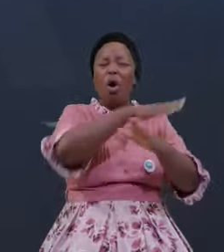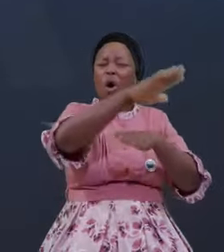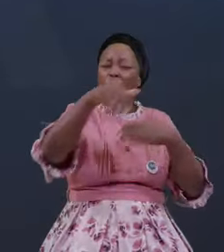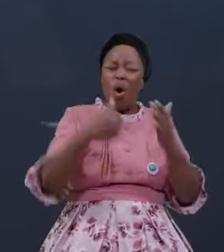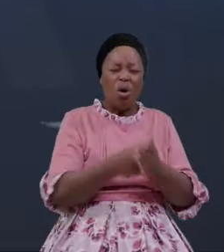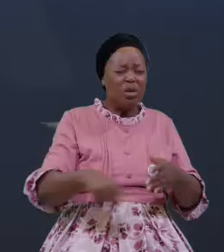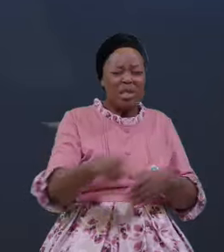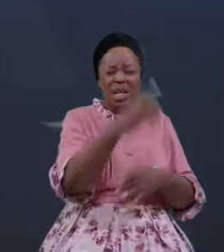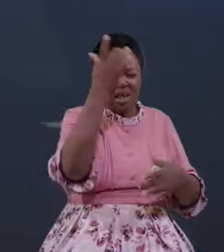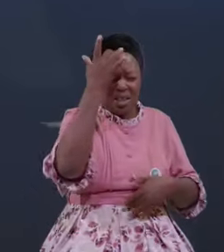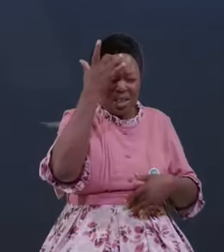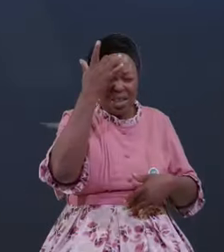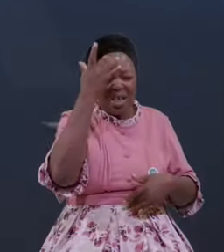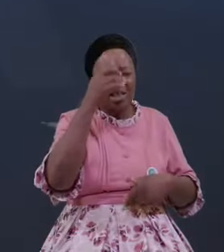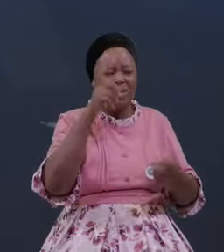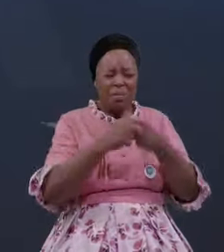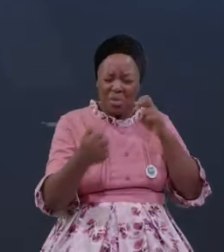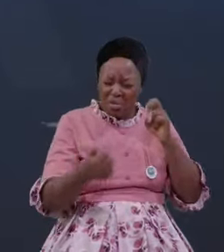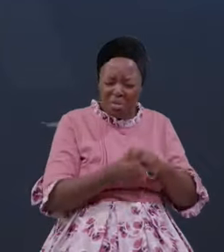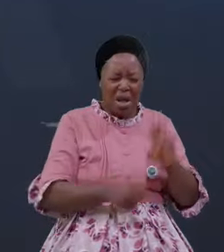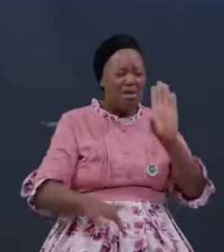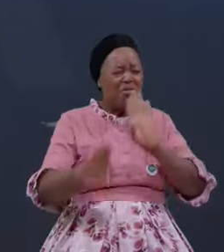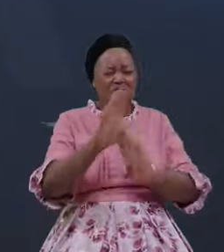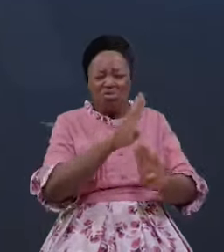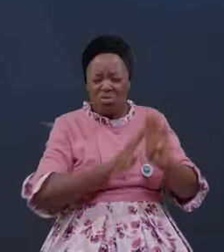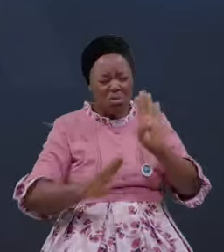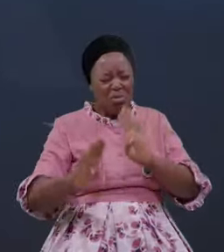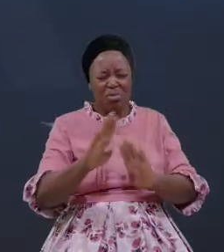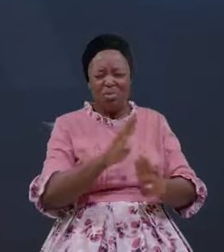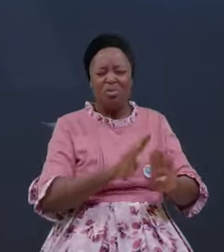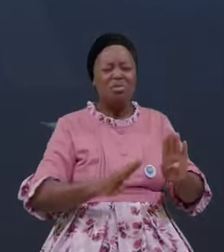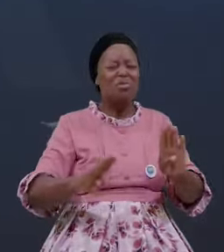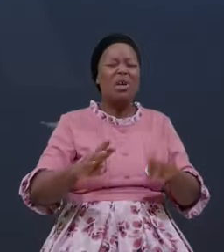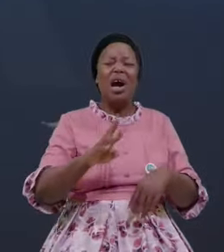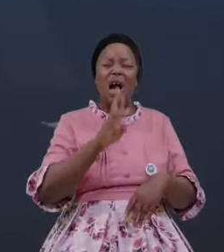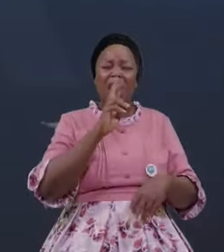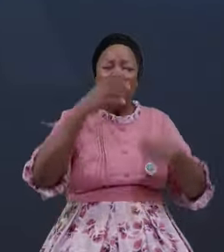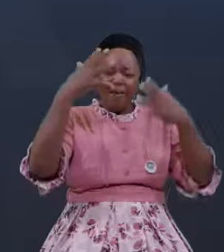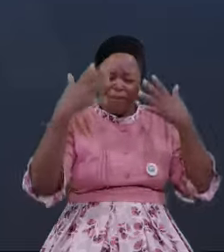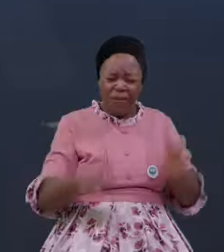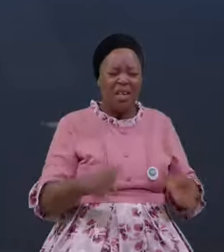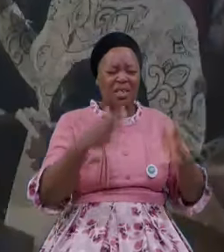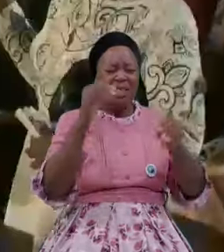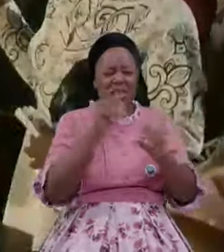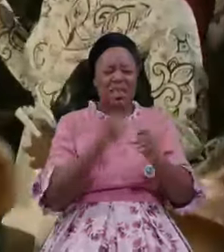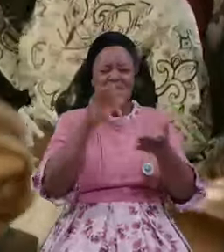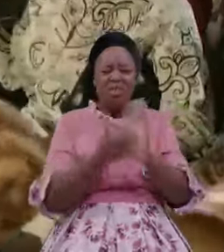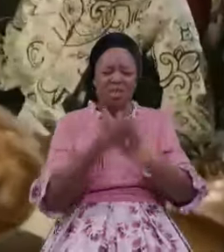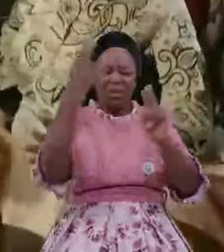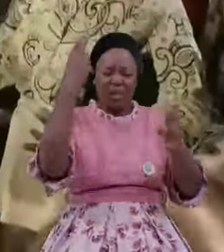sicknesses, infirmities, and diseases, they are finished in Jesus'